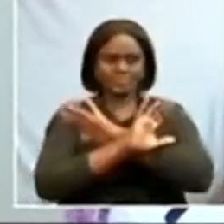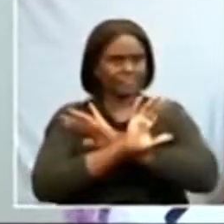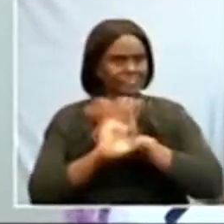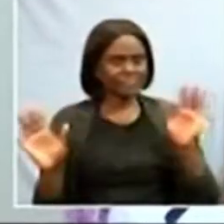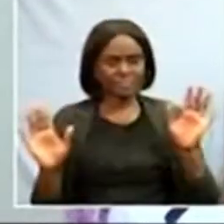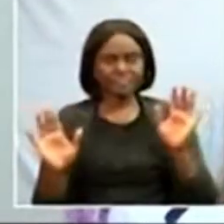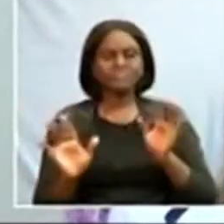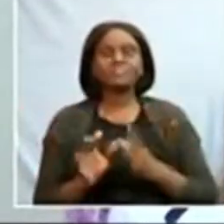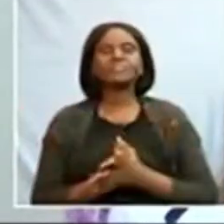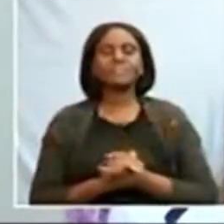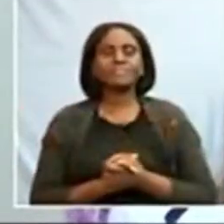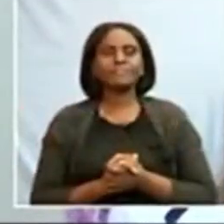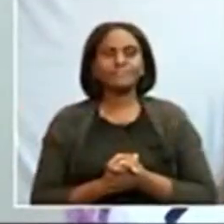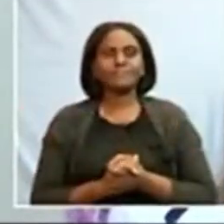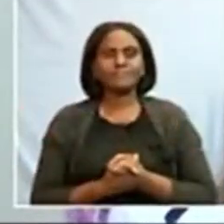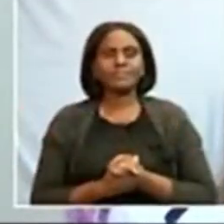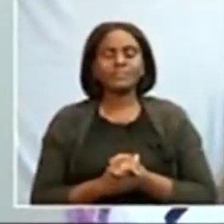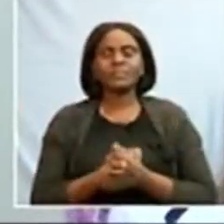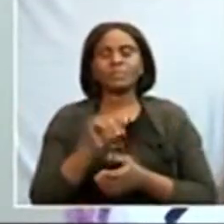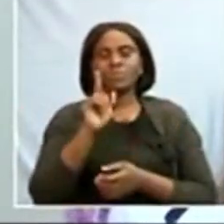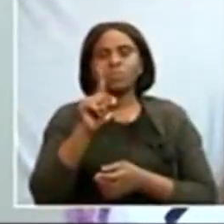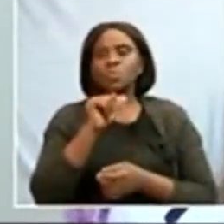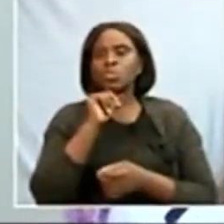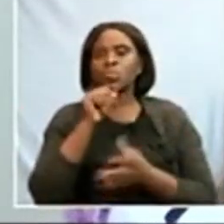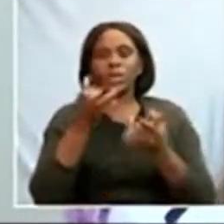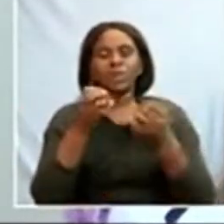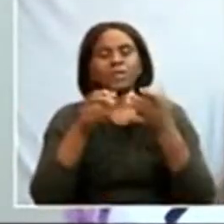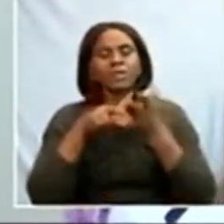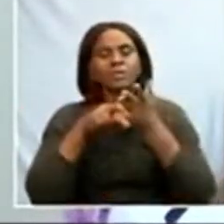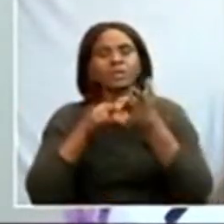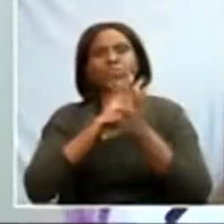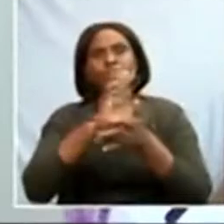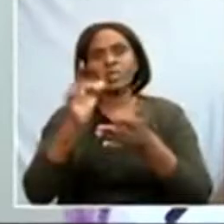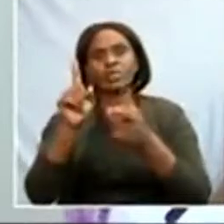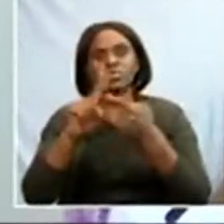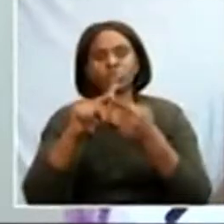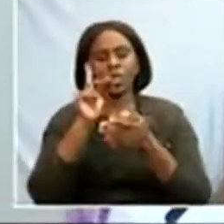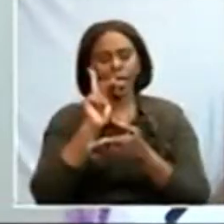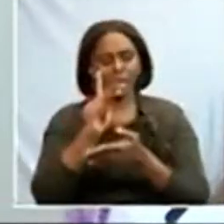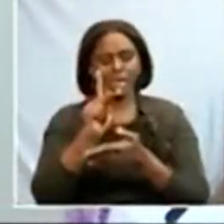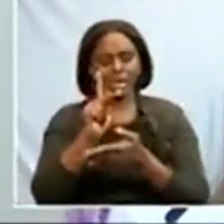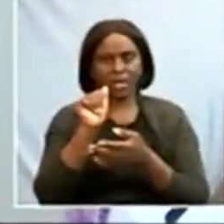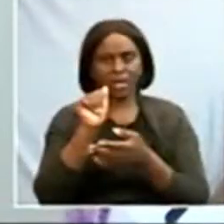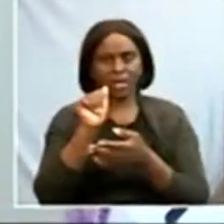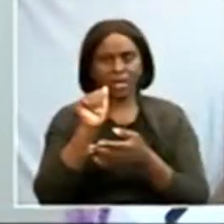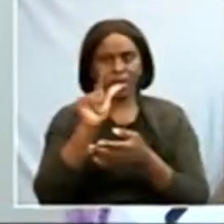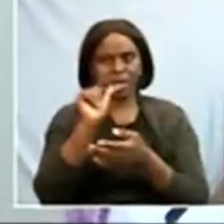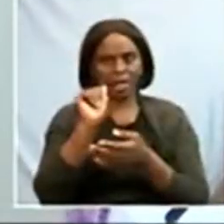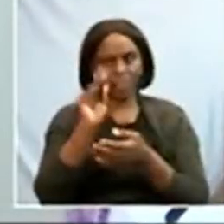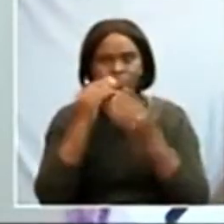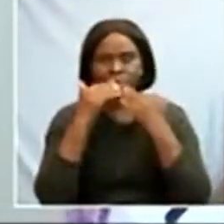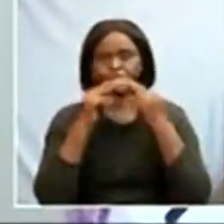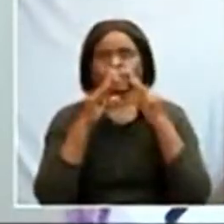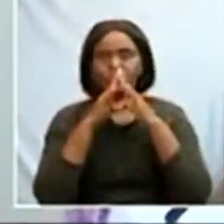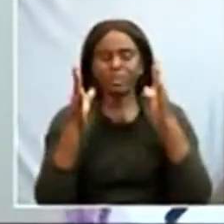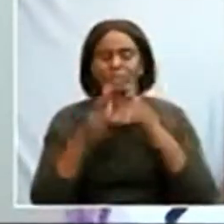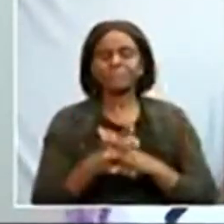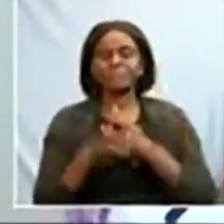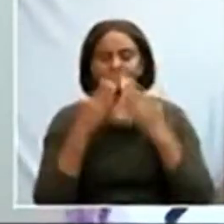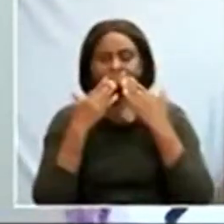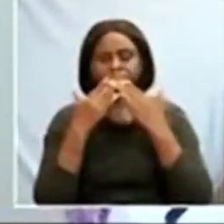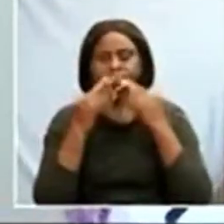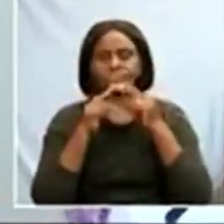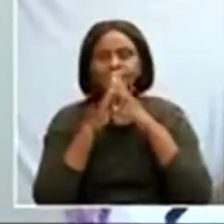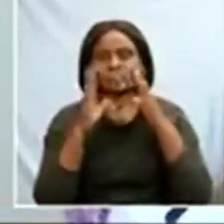now withdrawn, and we want to allow you to travel back to Kalabo as you came. Thank you very much. Thank you